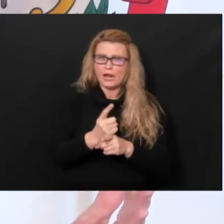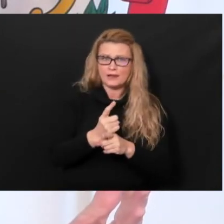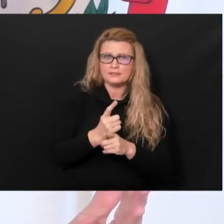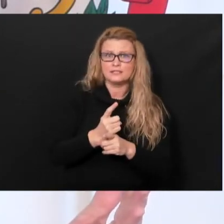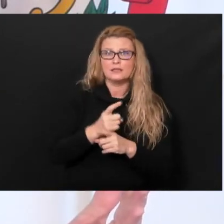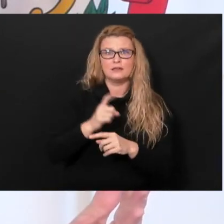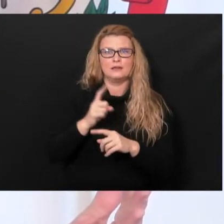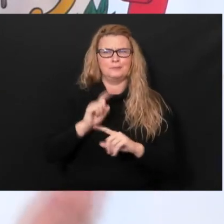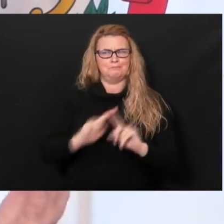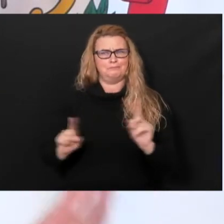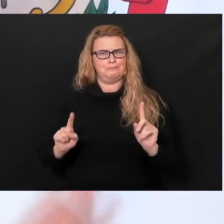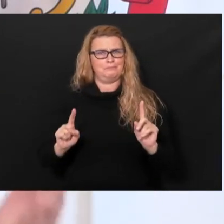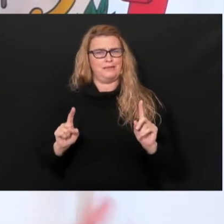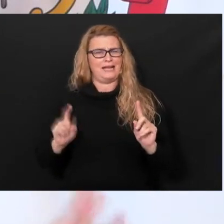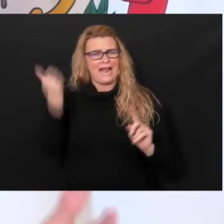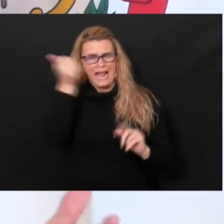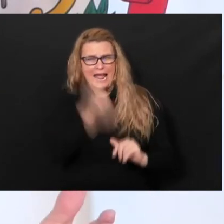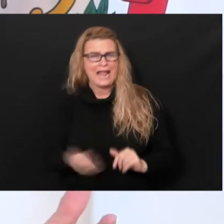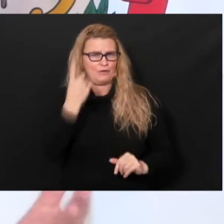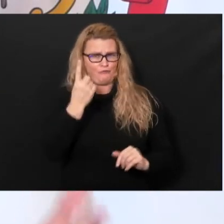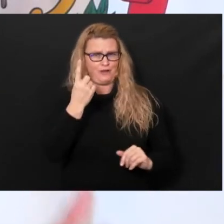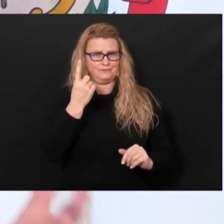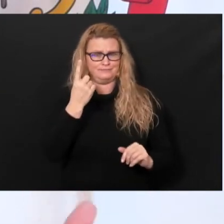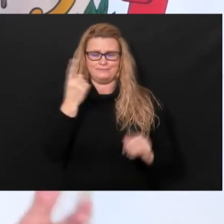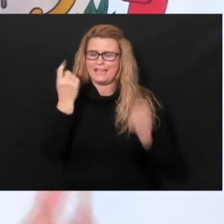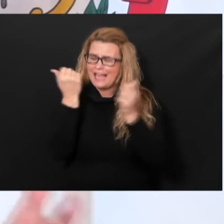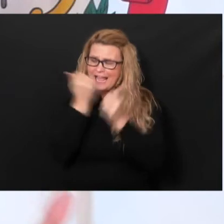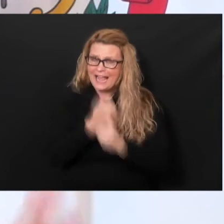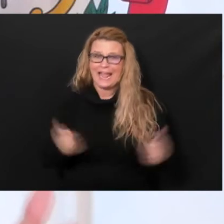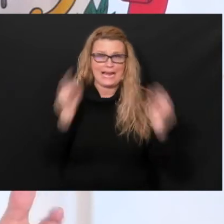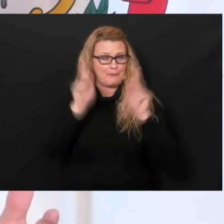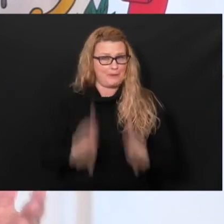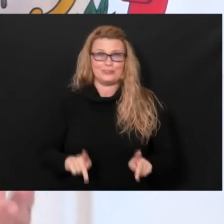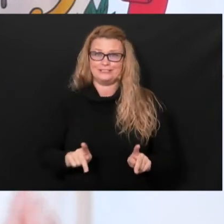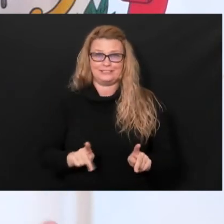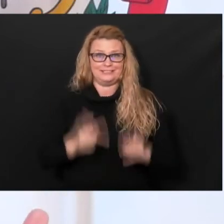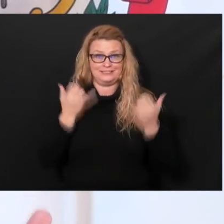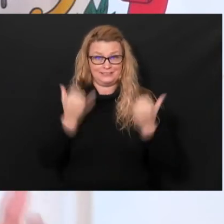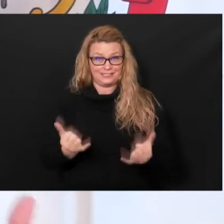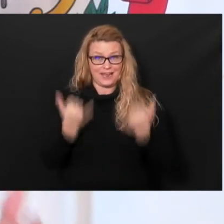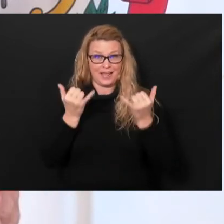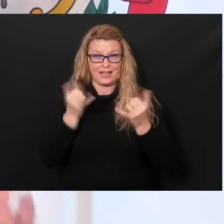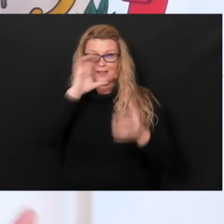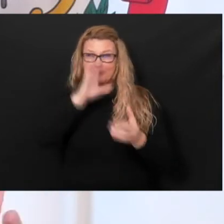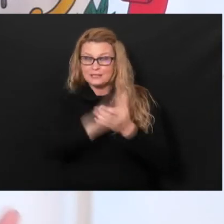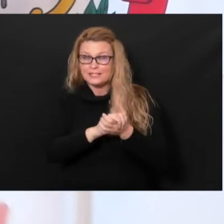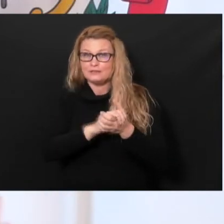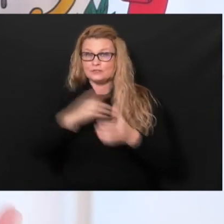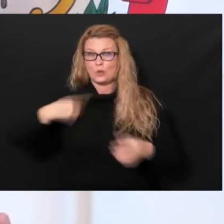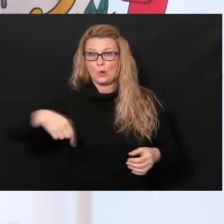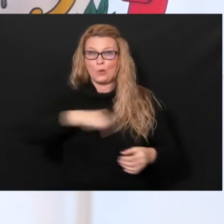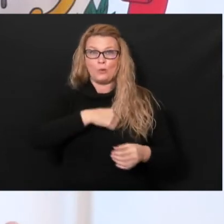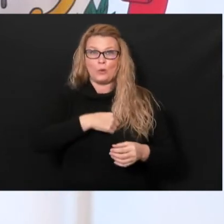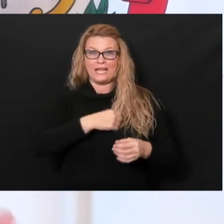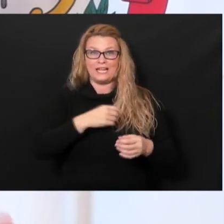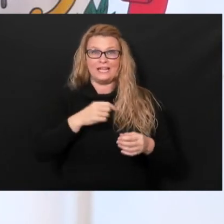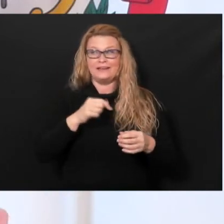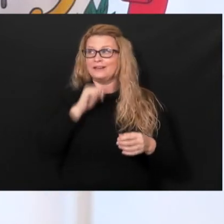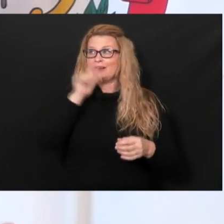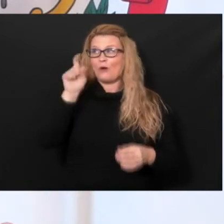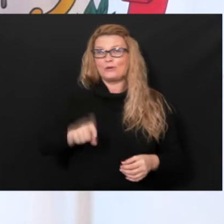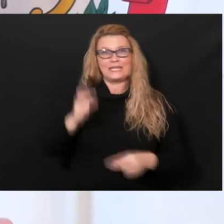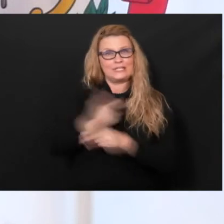and everything. But anybody in this country today that believes that we can do without fossil